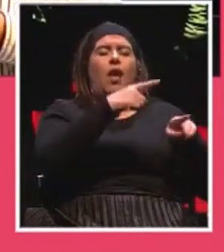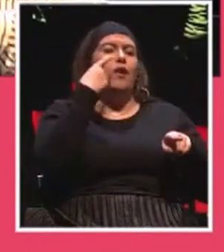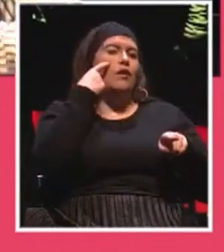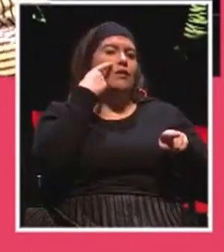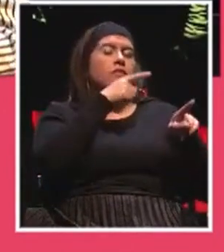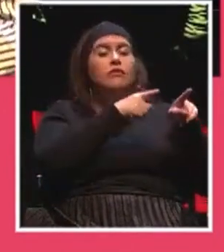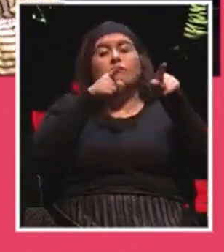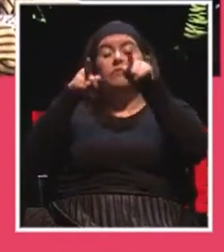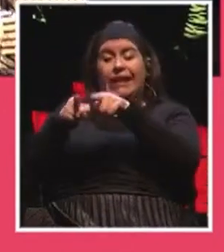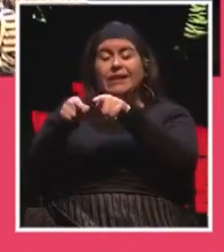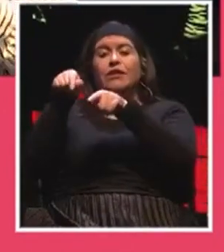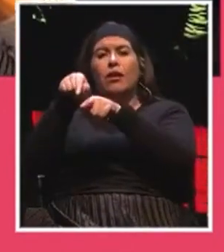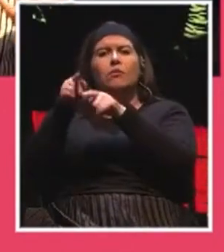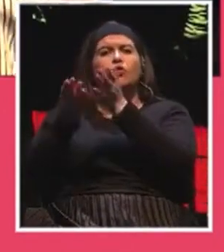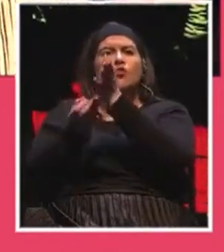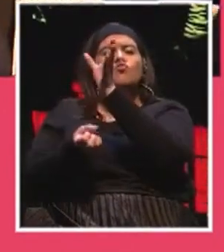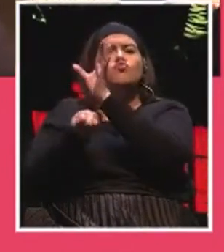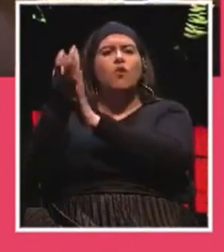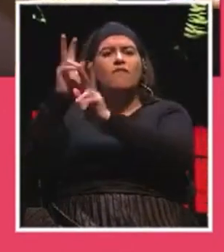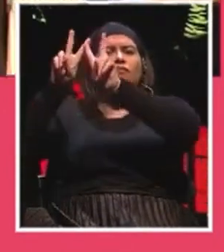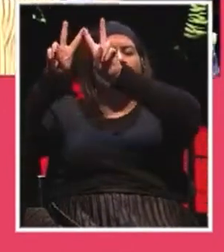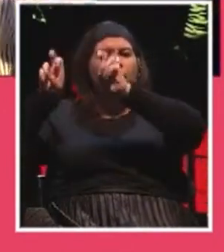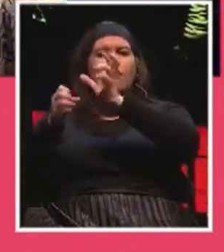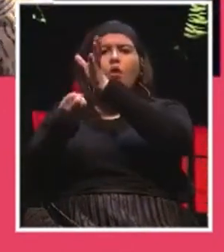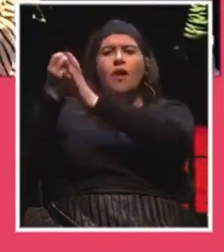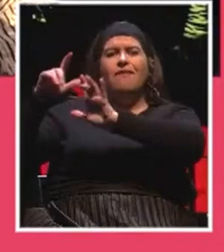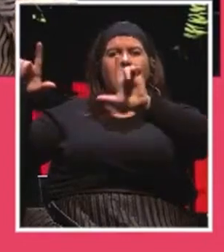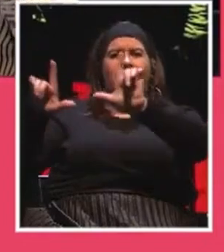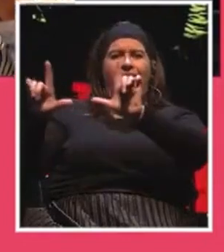television. In 1999, The Sopranos.